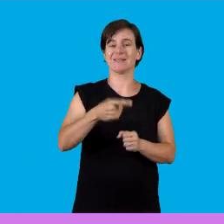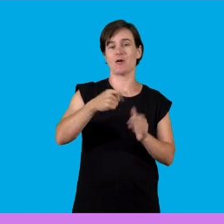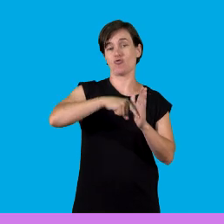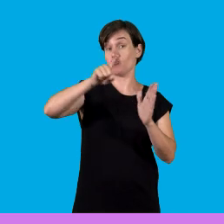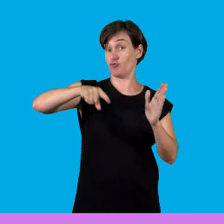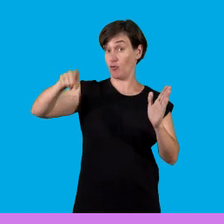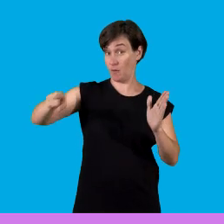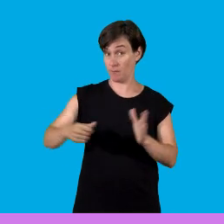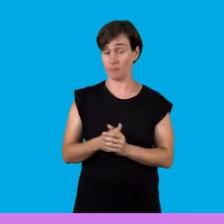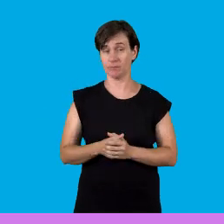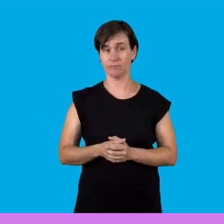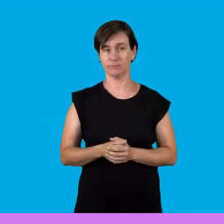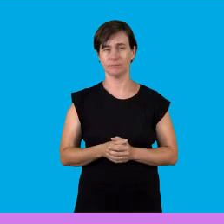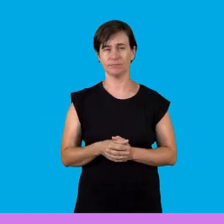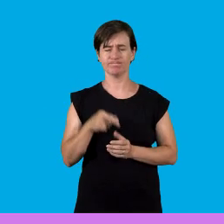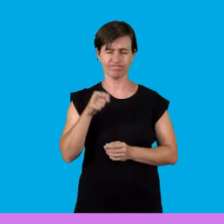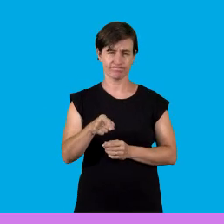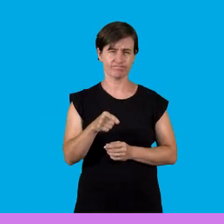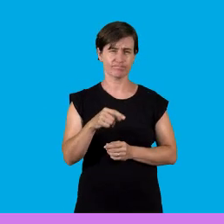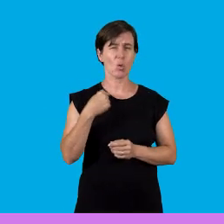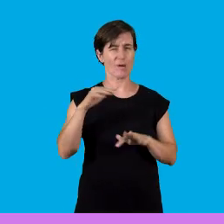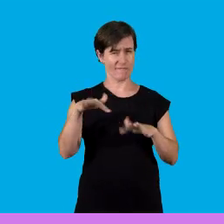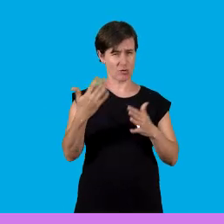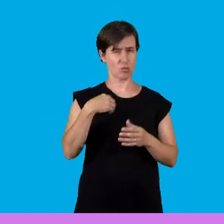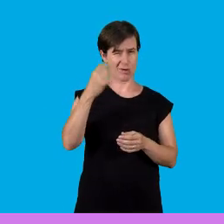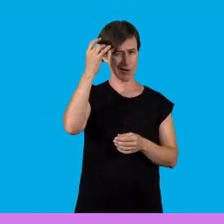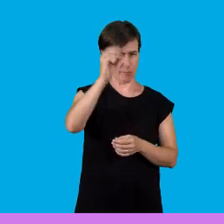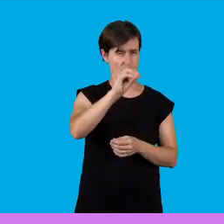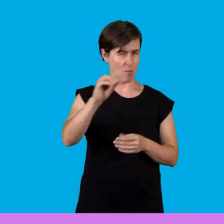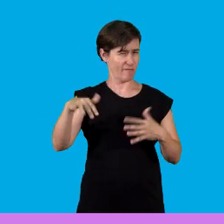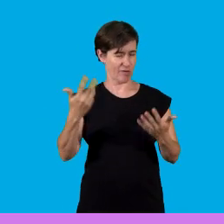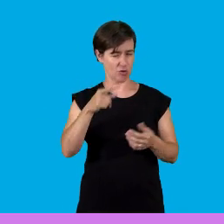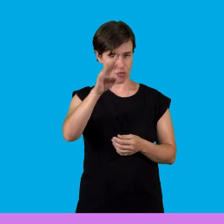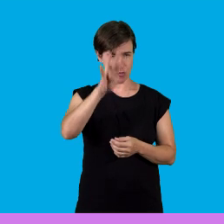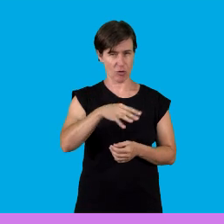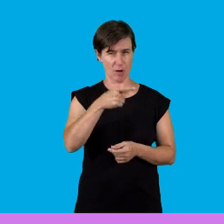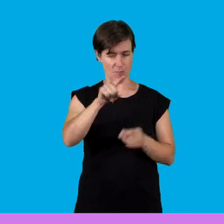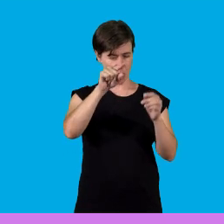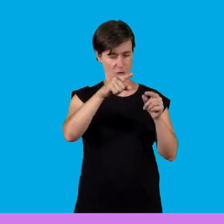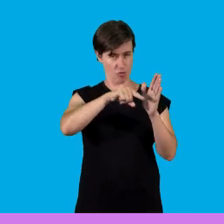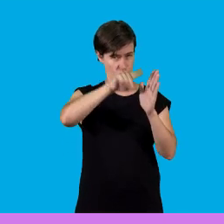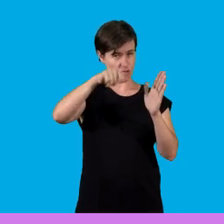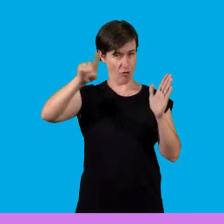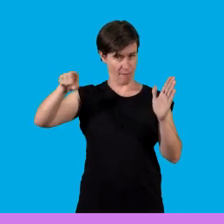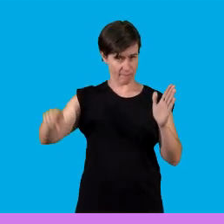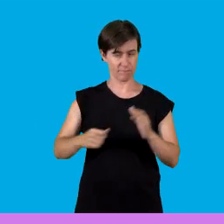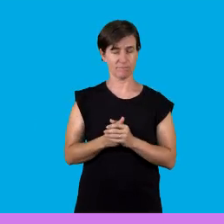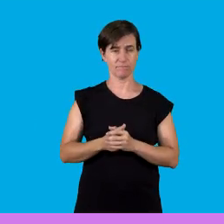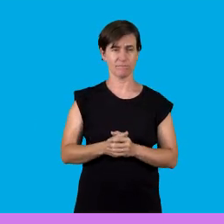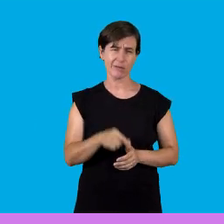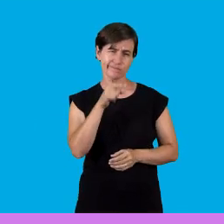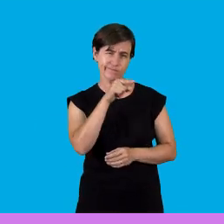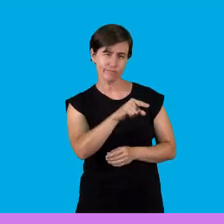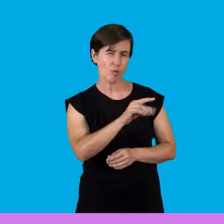3,000 rupees to pounds. Now let's go to our graph, our completed graph. So here we have